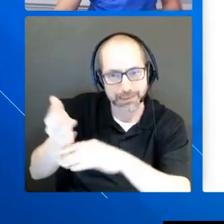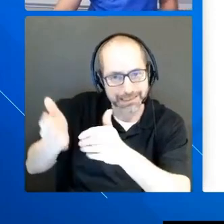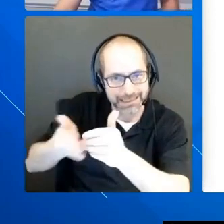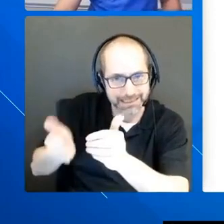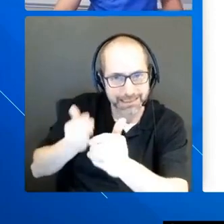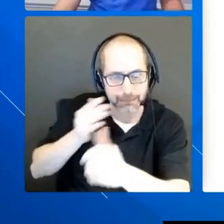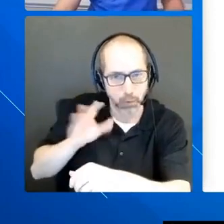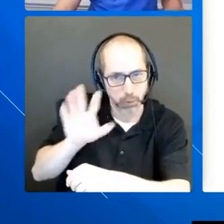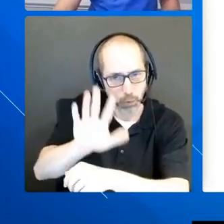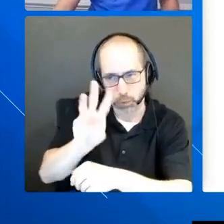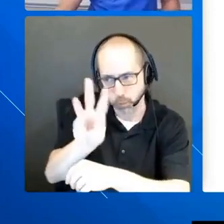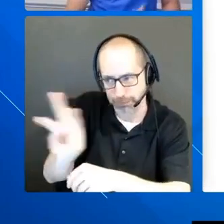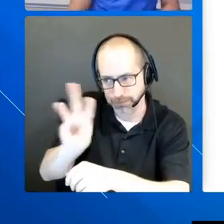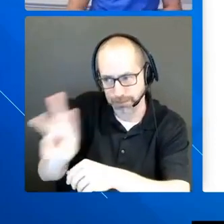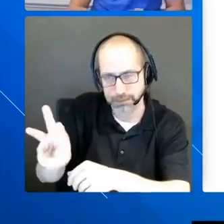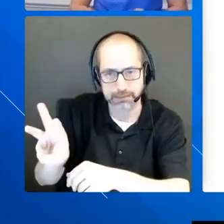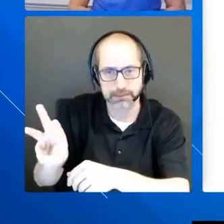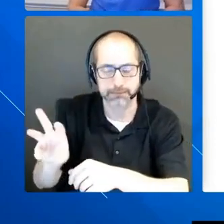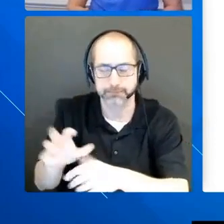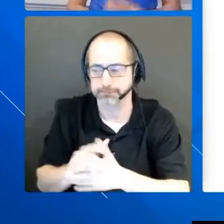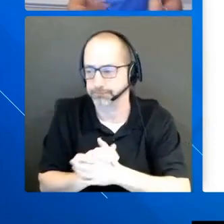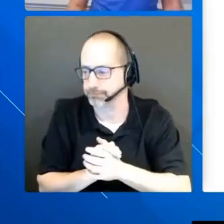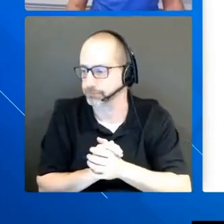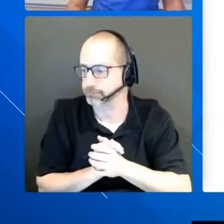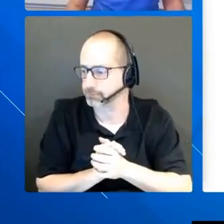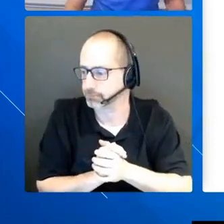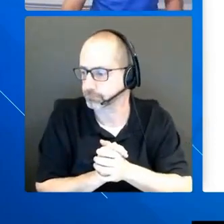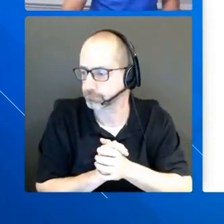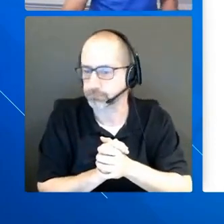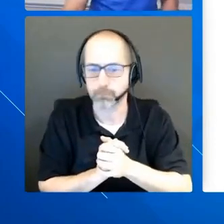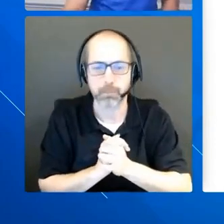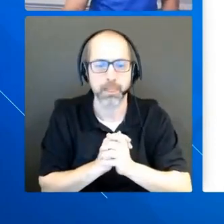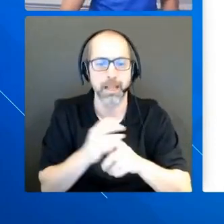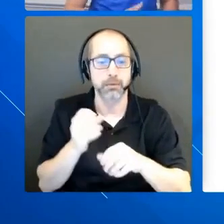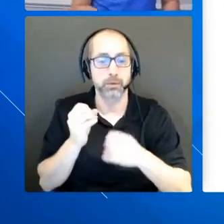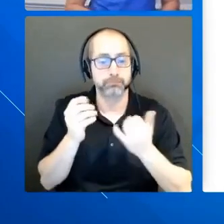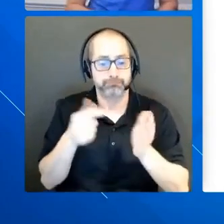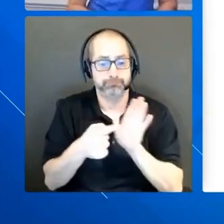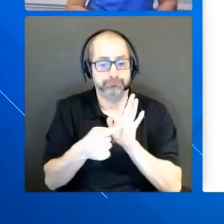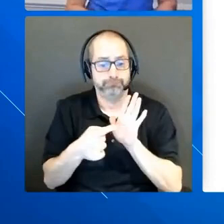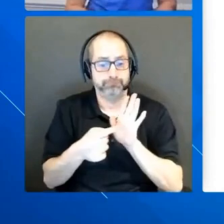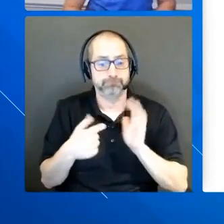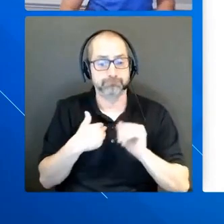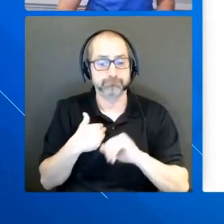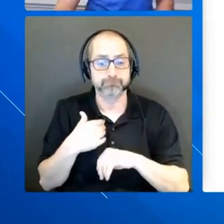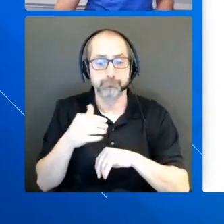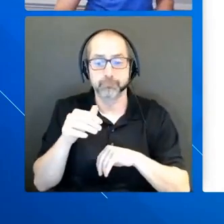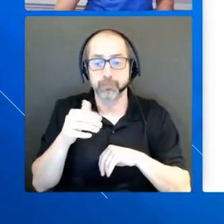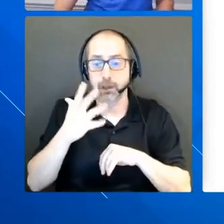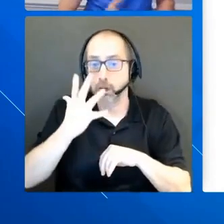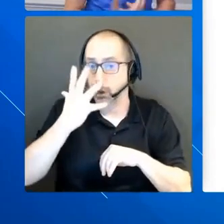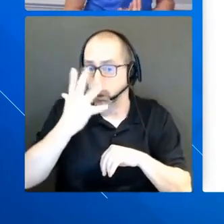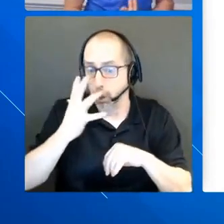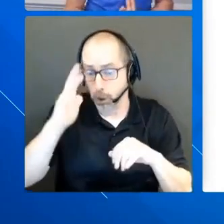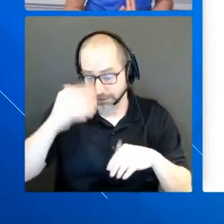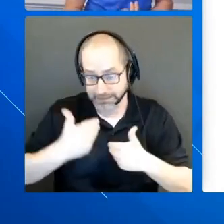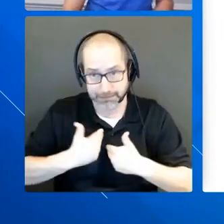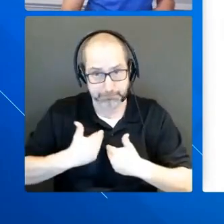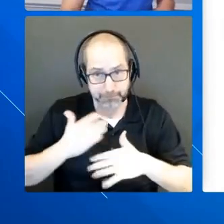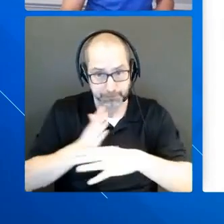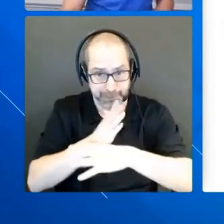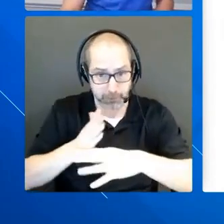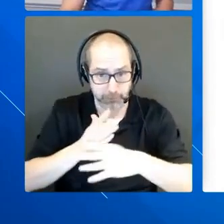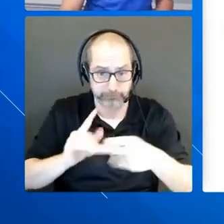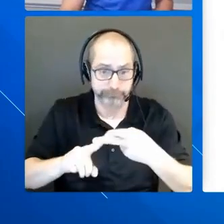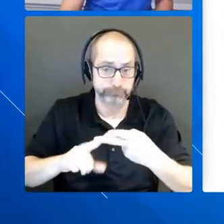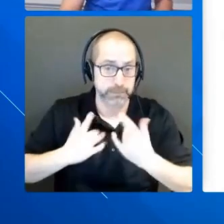actually has like a mental health issue using your site. So I'm on the autism spectrum. I experience depression. I have